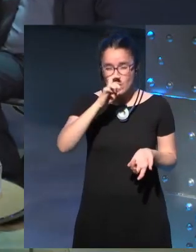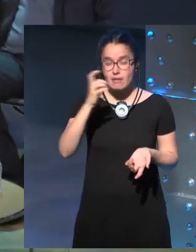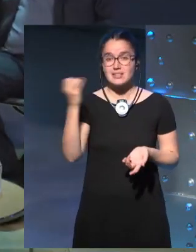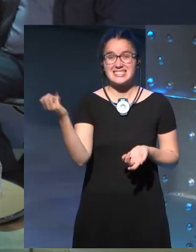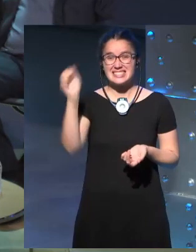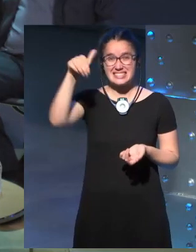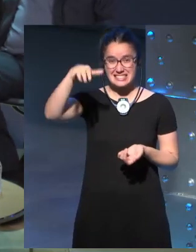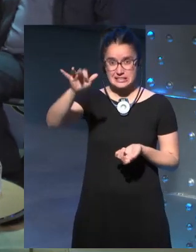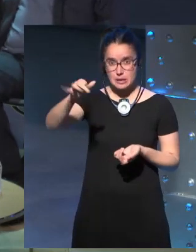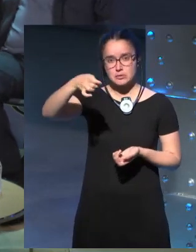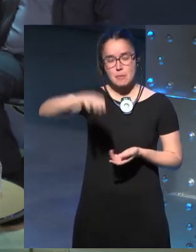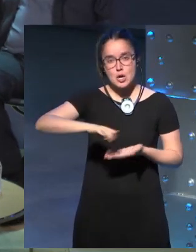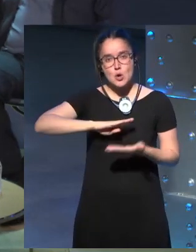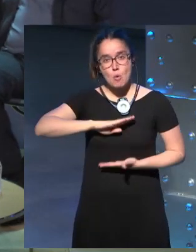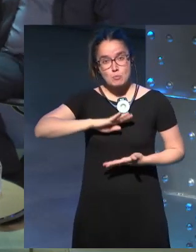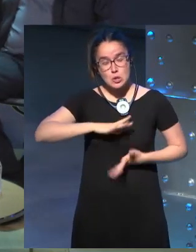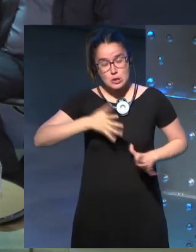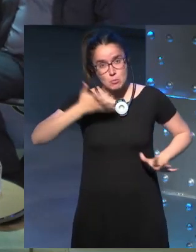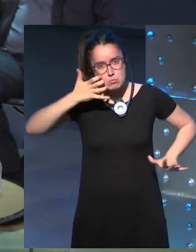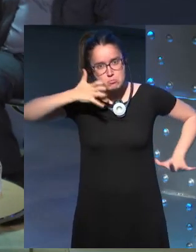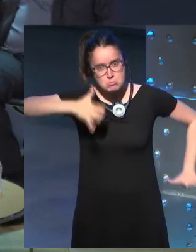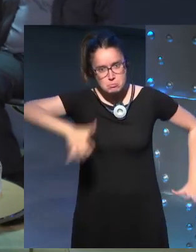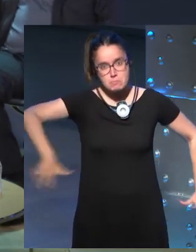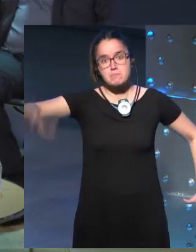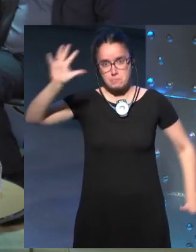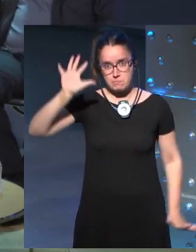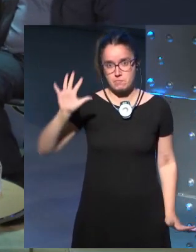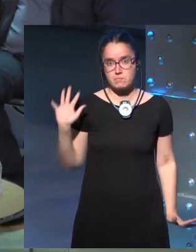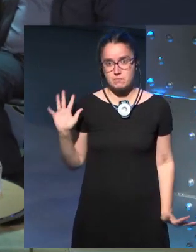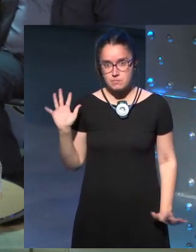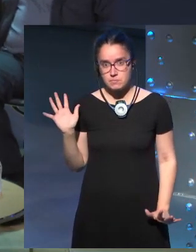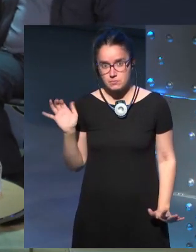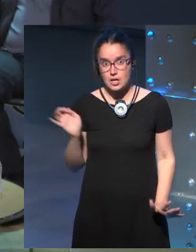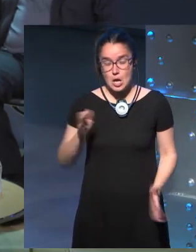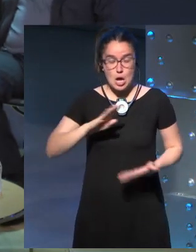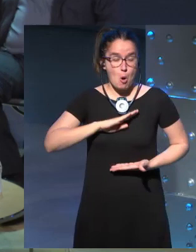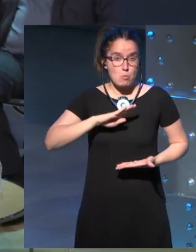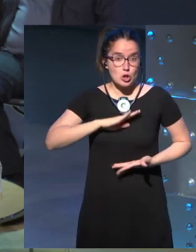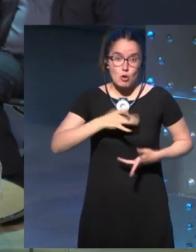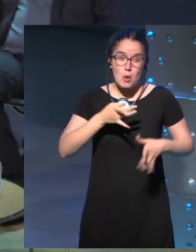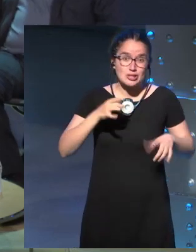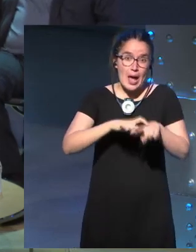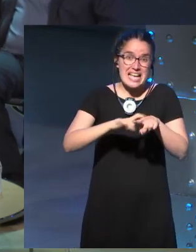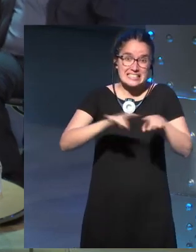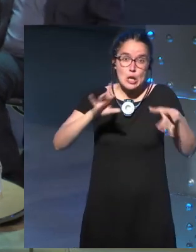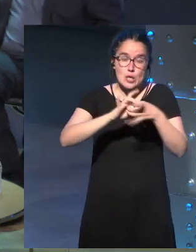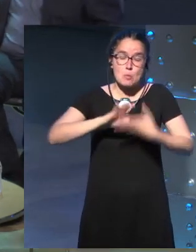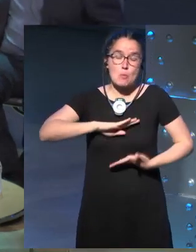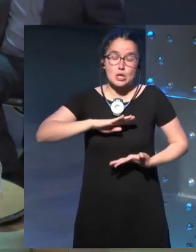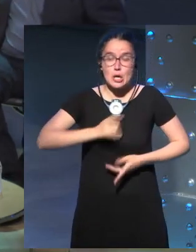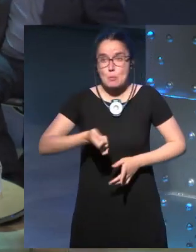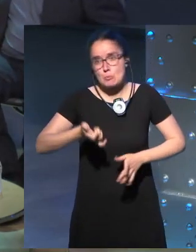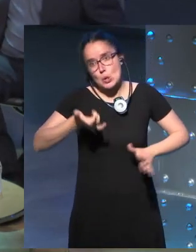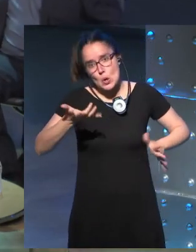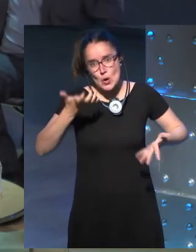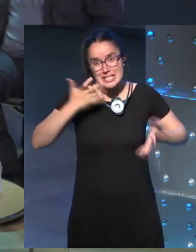Do you remember that David James was a very, very extravagant goalkeeper? It has to do with your style to have this type